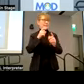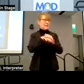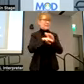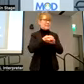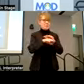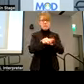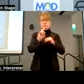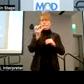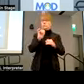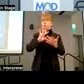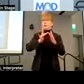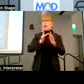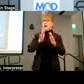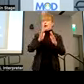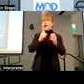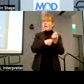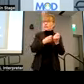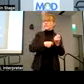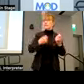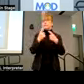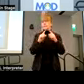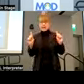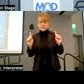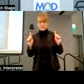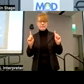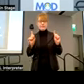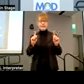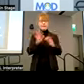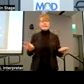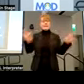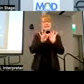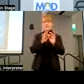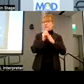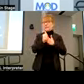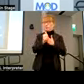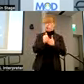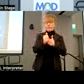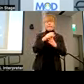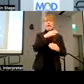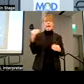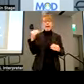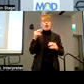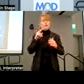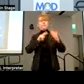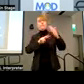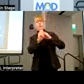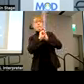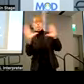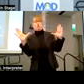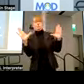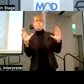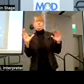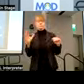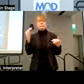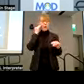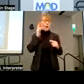advocacy and success keys to Massachusetts digital accessibility leadership and looking to the future. So I